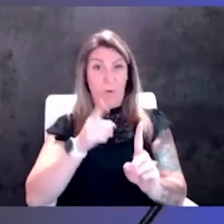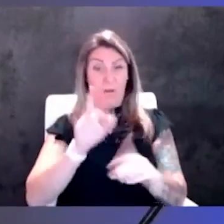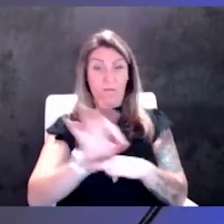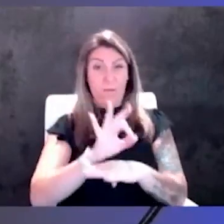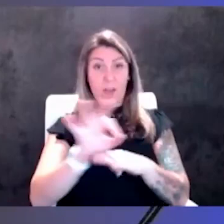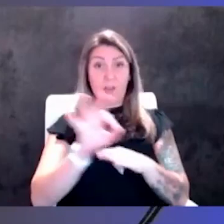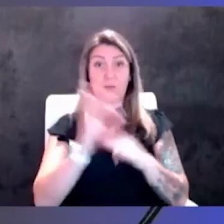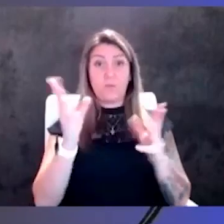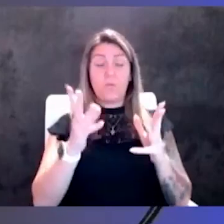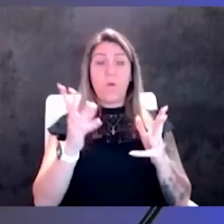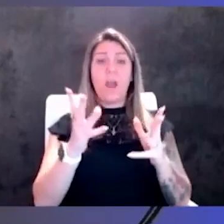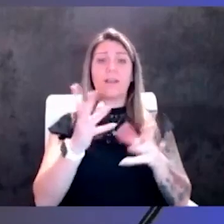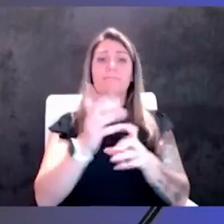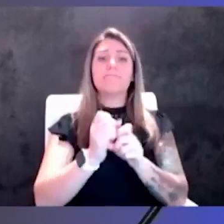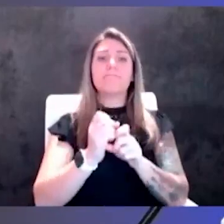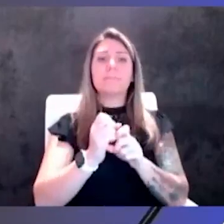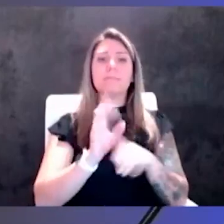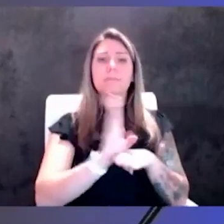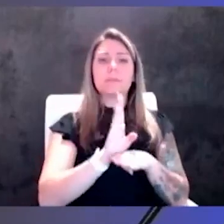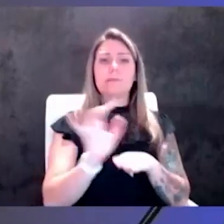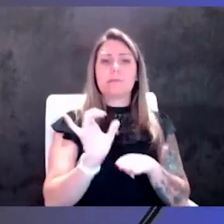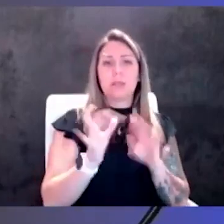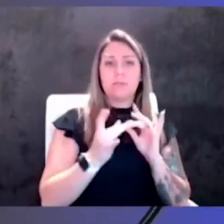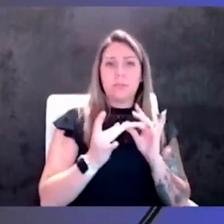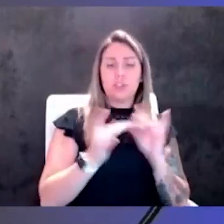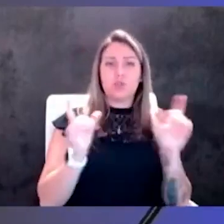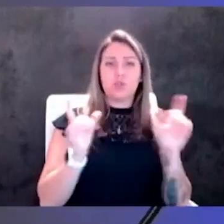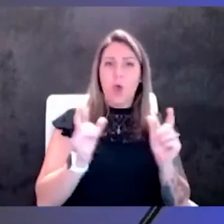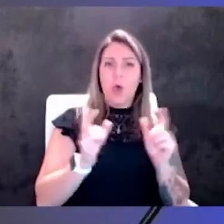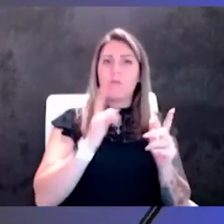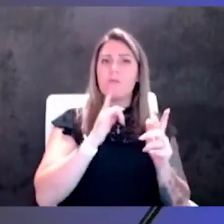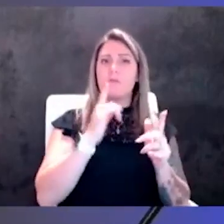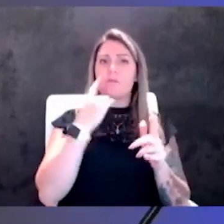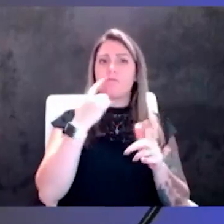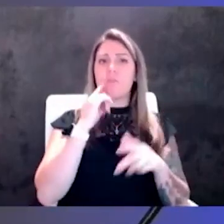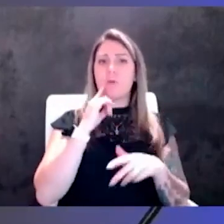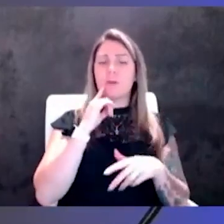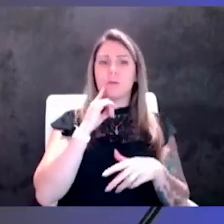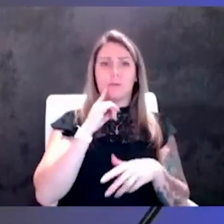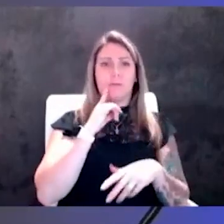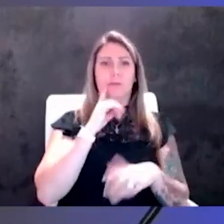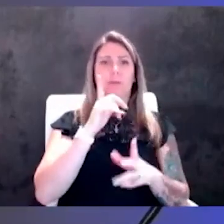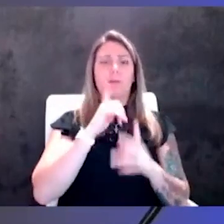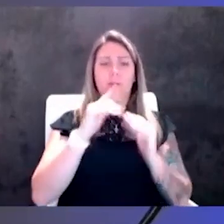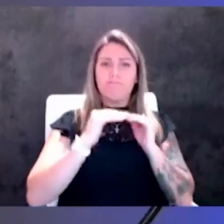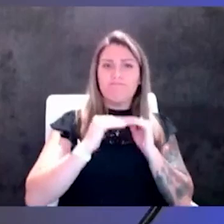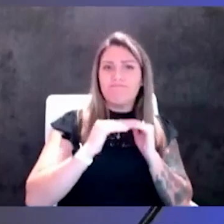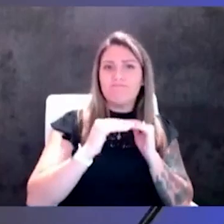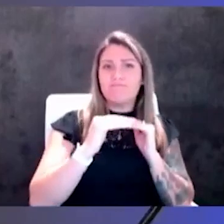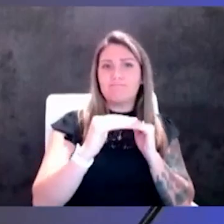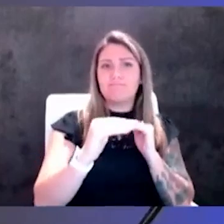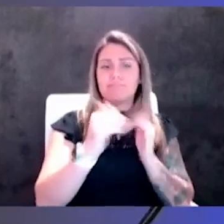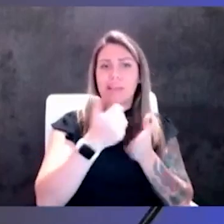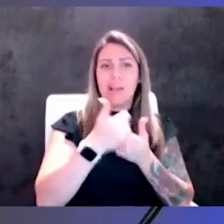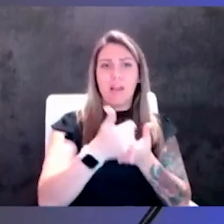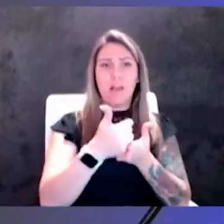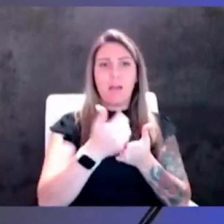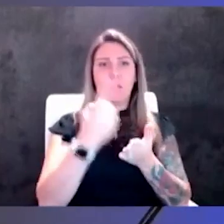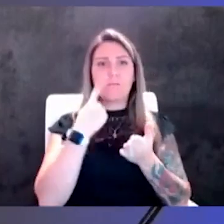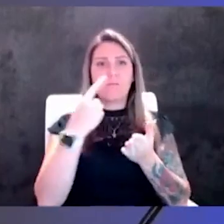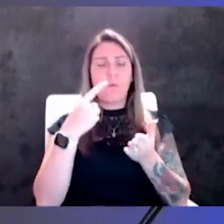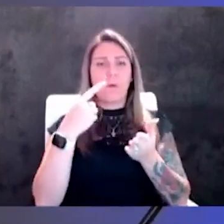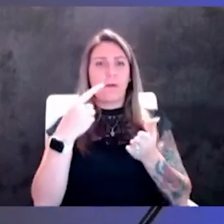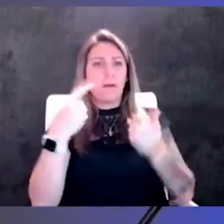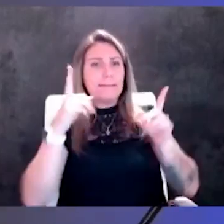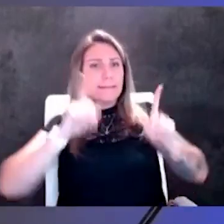companies like I just mentioned on a solid footing to help them to be able to bring these things to be tested and put